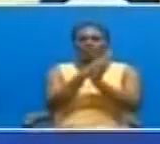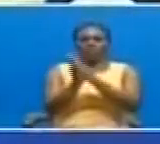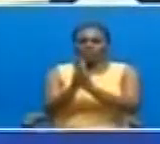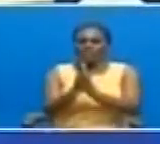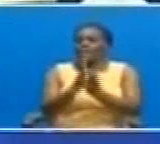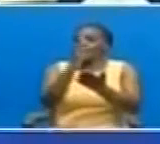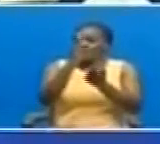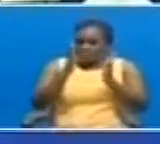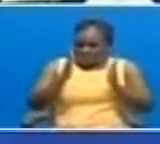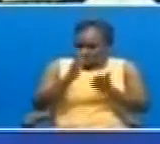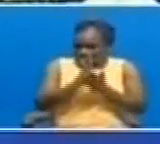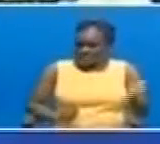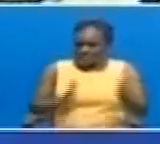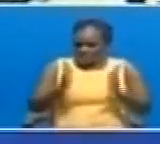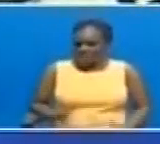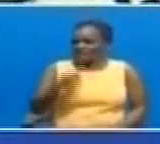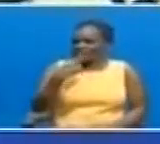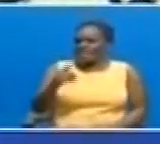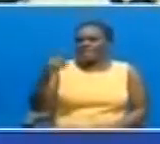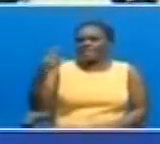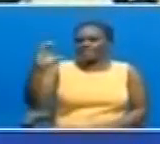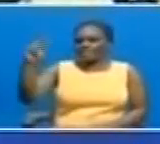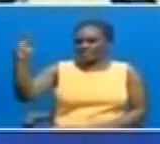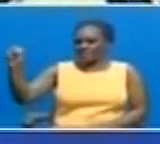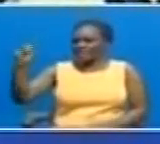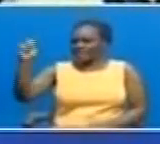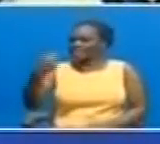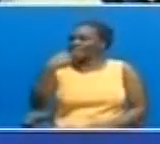hashtag SomeoneTellCNN, angry Kenyans sought to tell